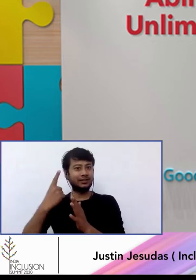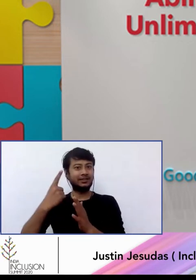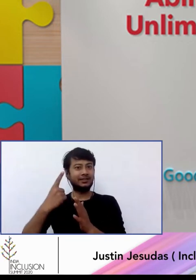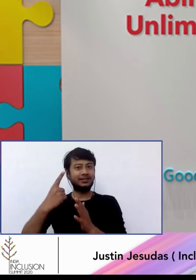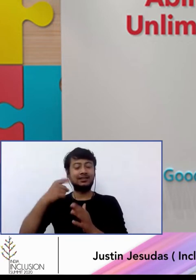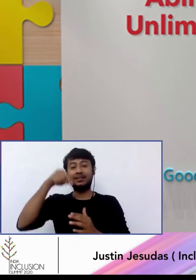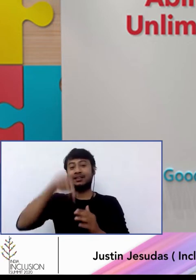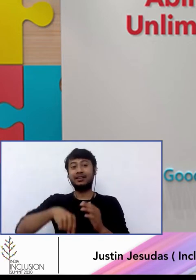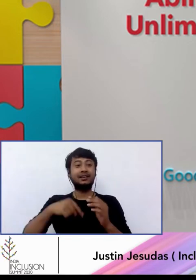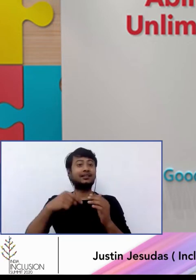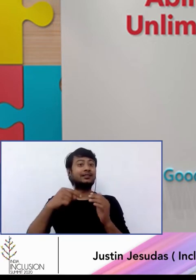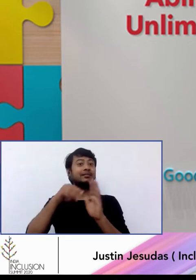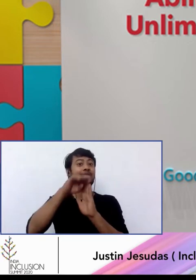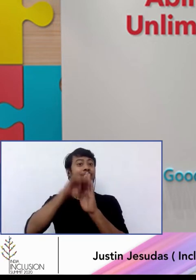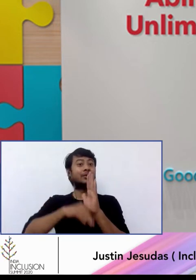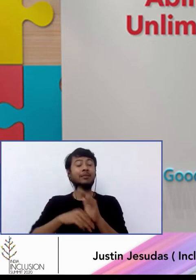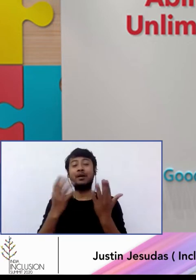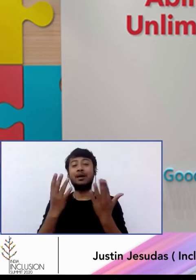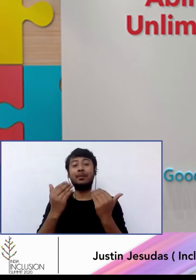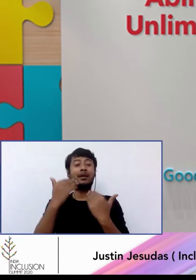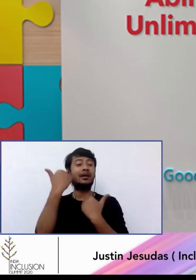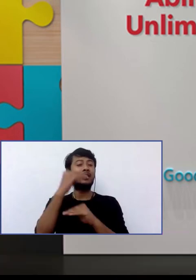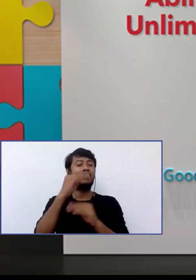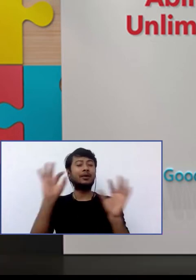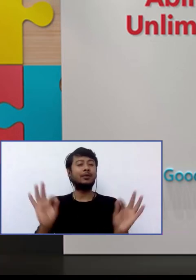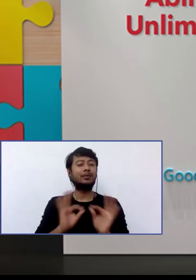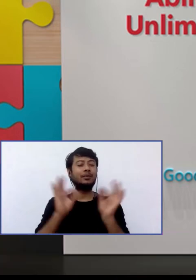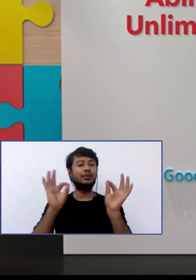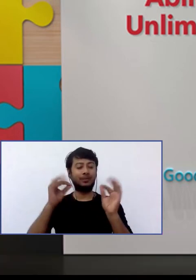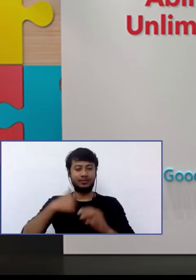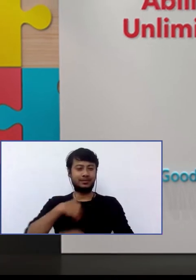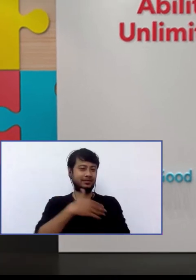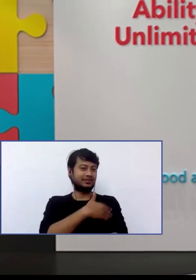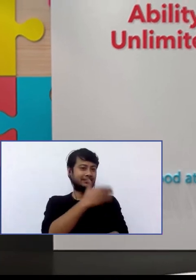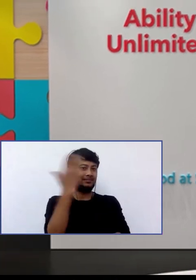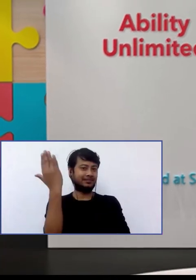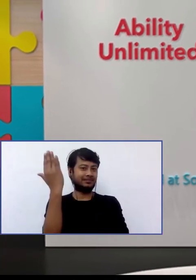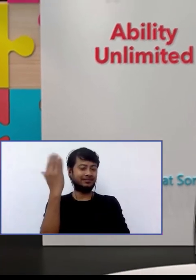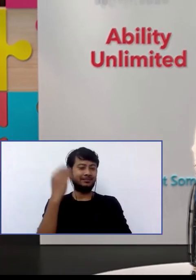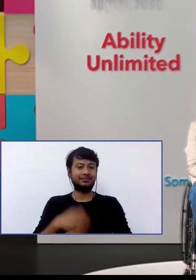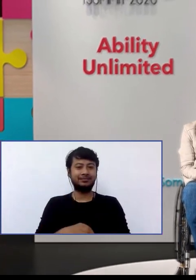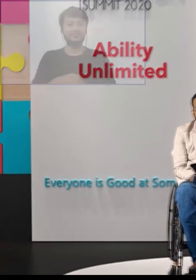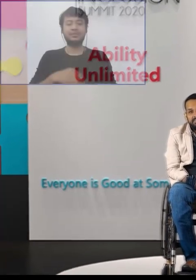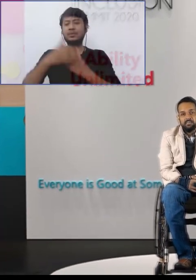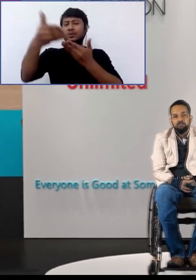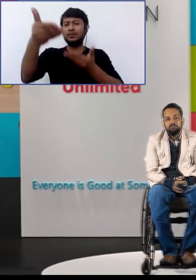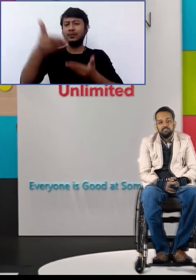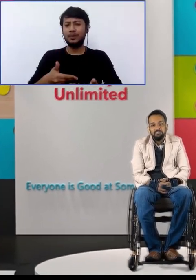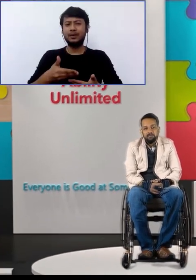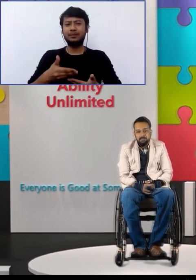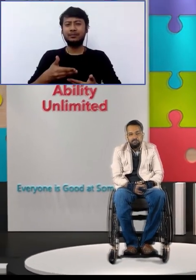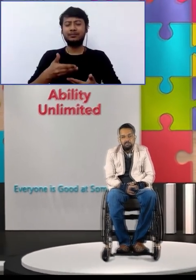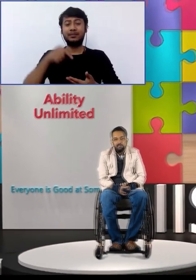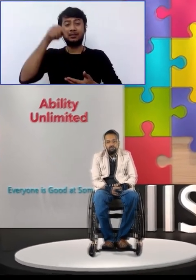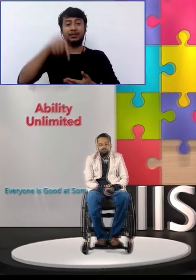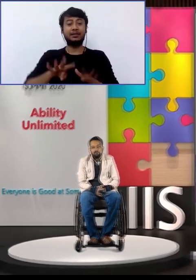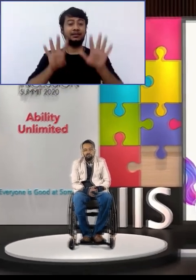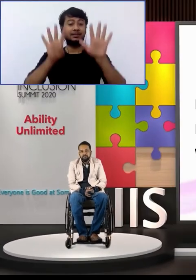Unlimited. A very hearty welcome to each of you to the 9th edition of India Inclusion